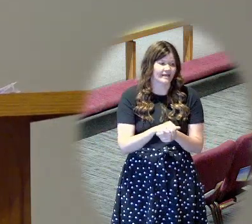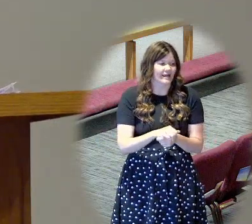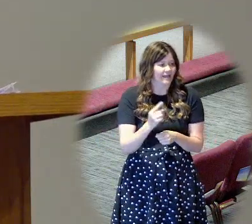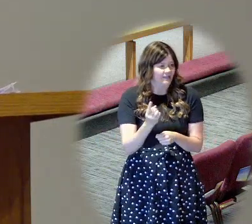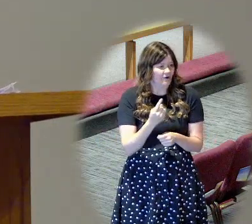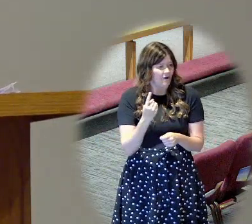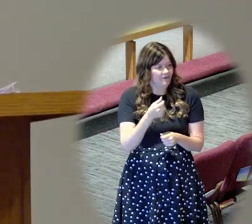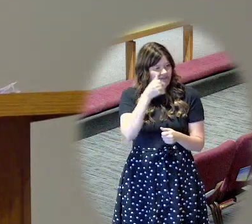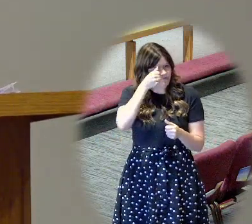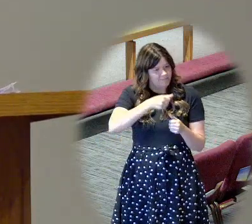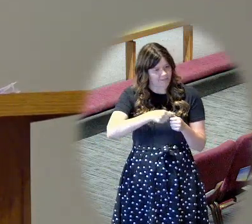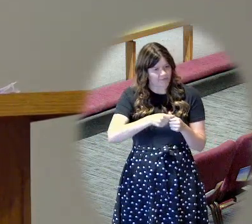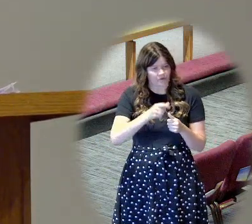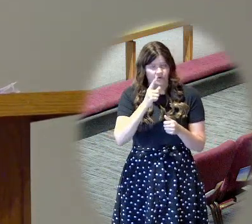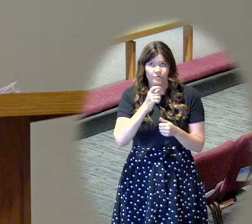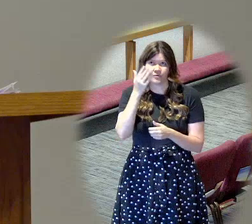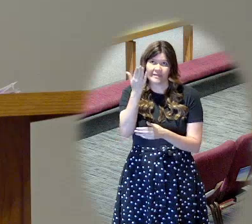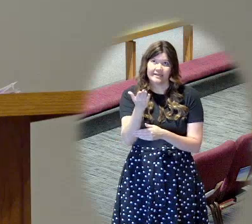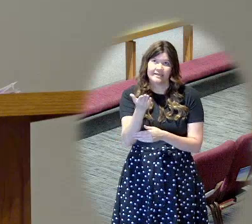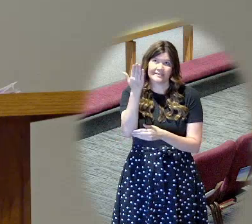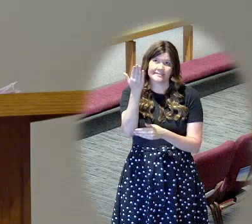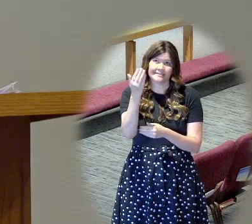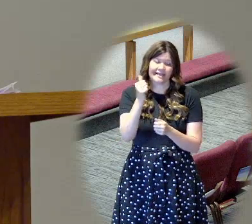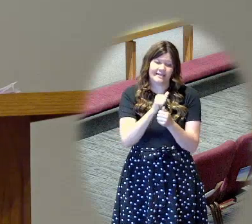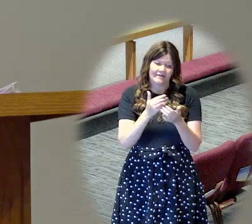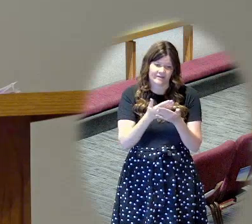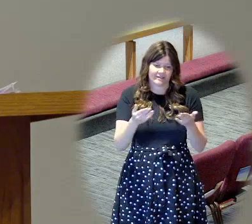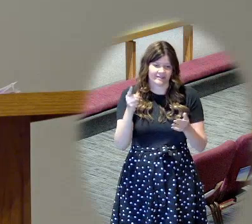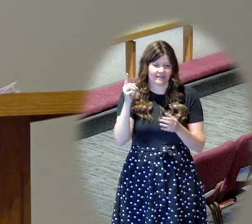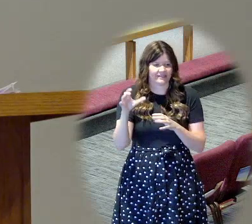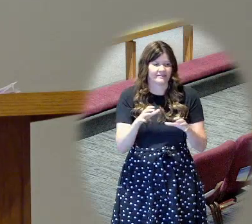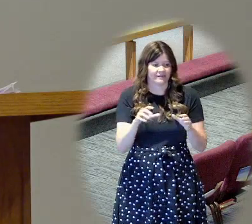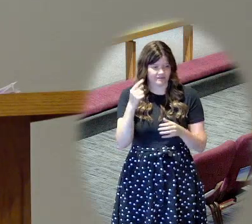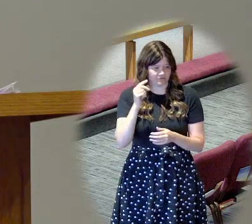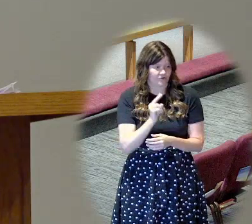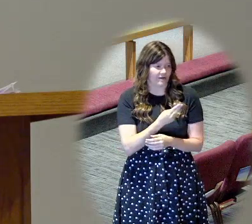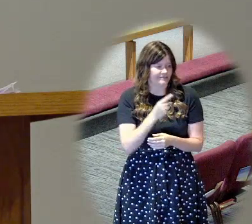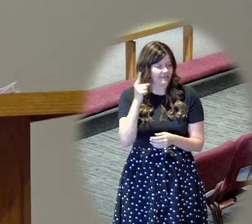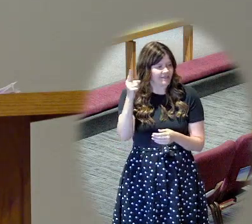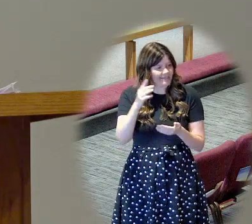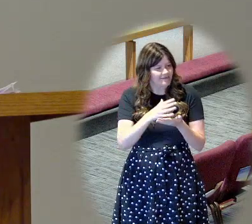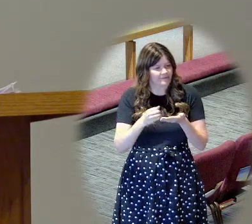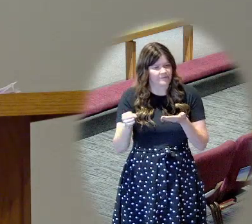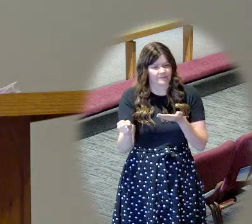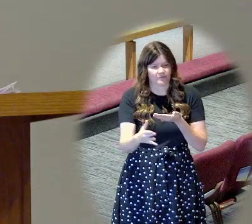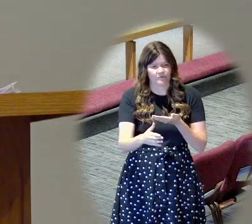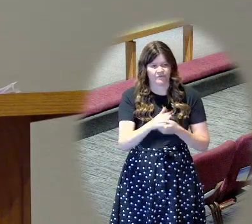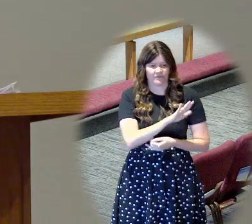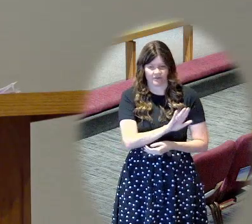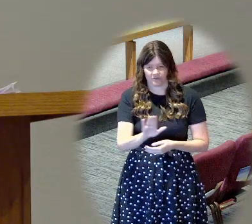is and what he's done for us. He comes to take your burdens because he cares for you.